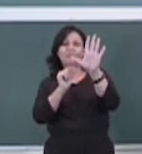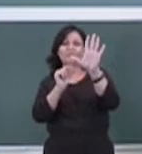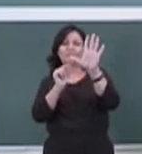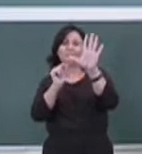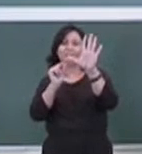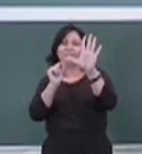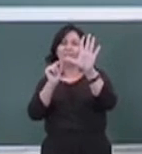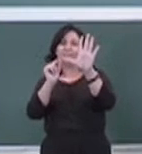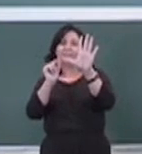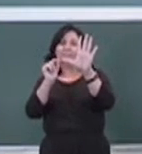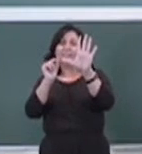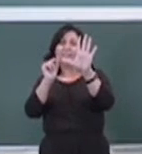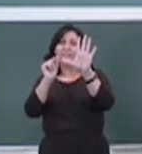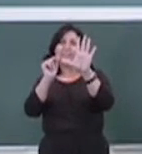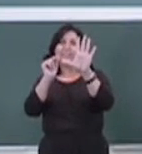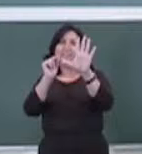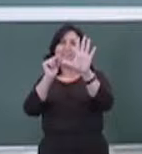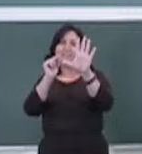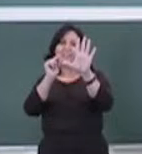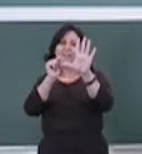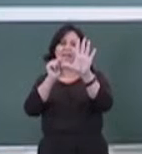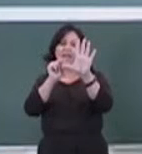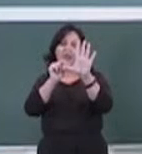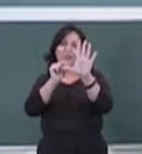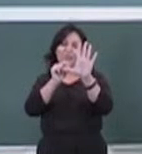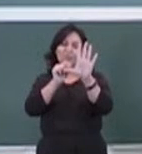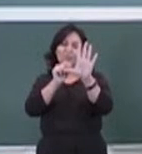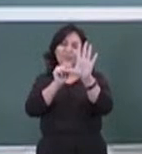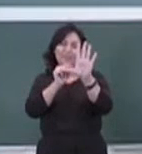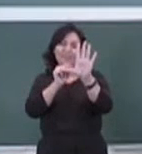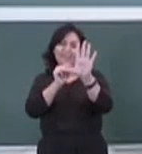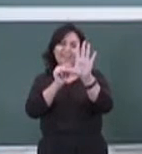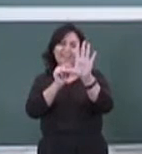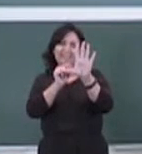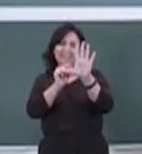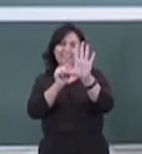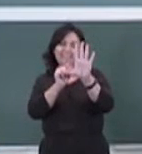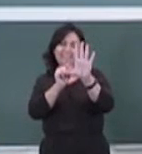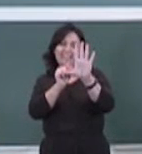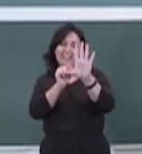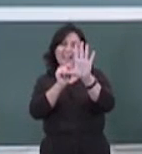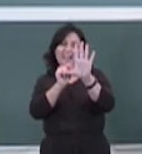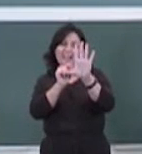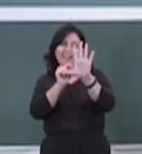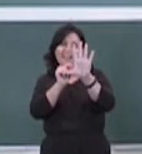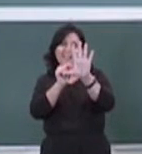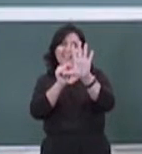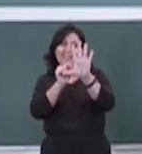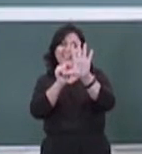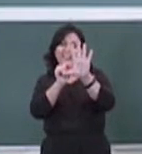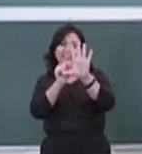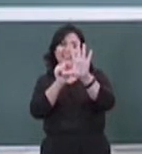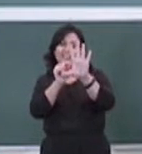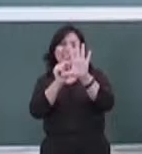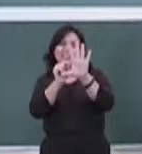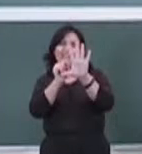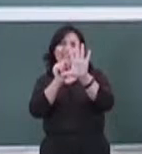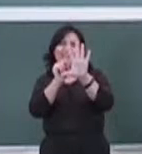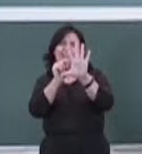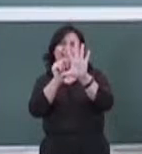round and down, deep into the corners. Make sure your fingers are spaced